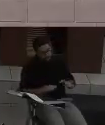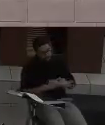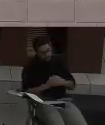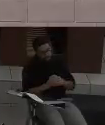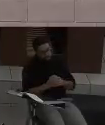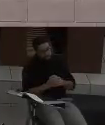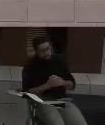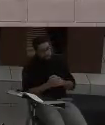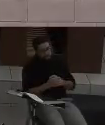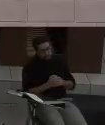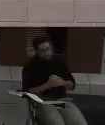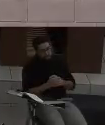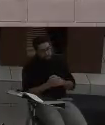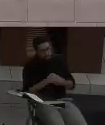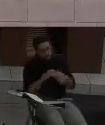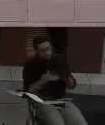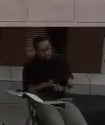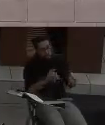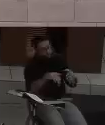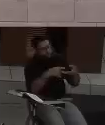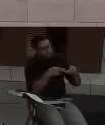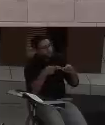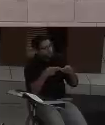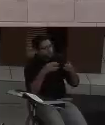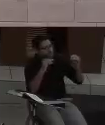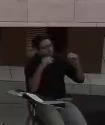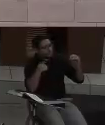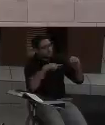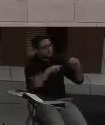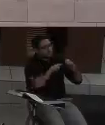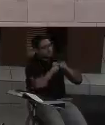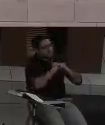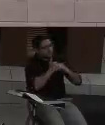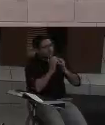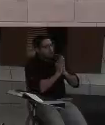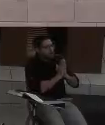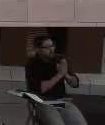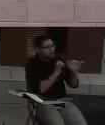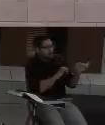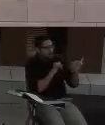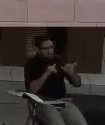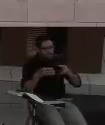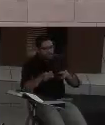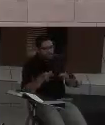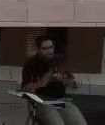place. Teach us to pray, O God, like Jesus prayed.